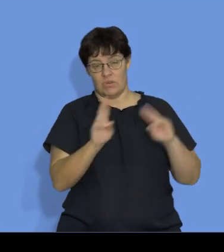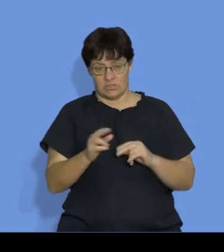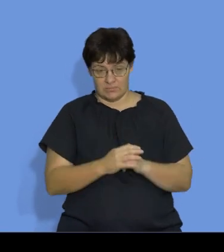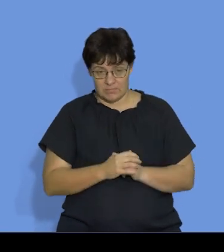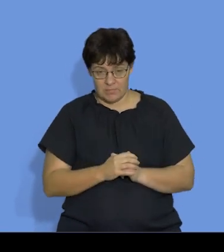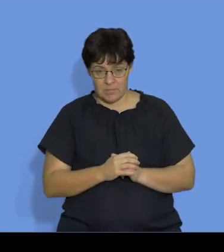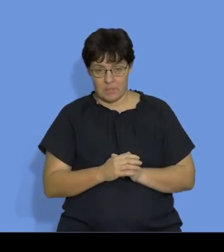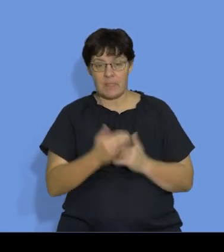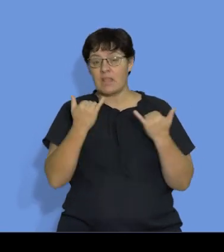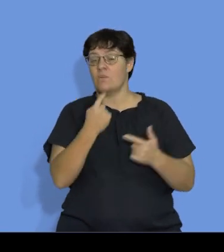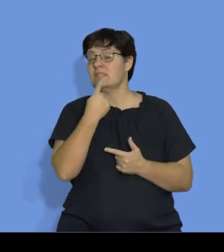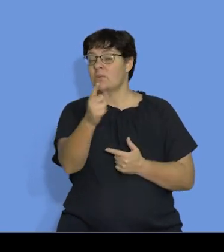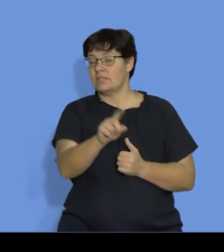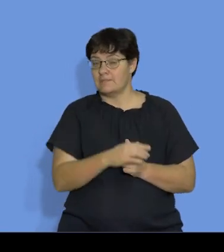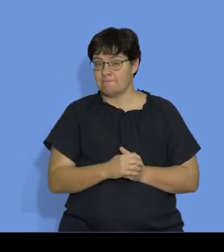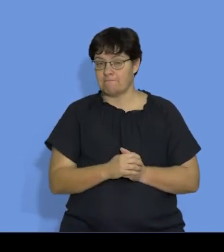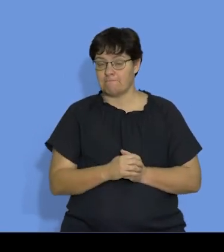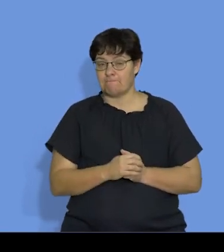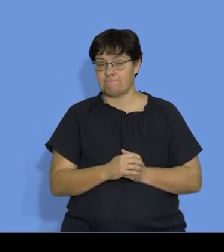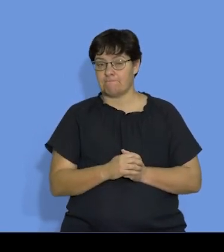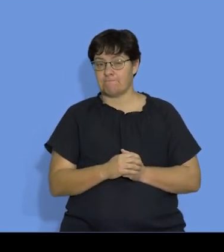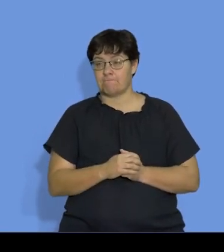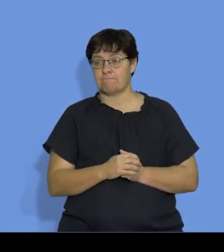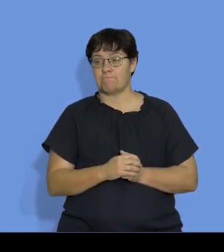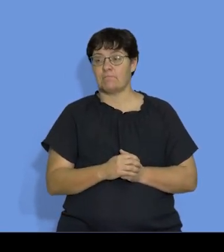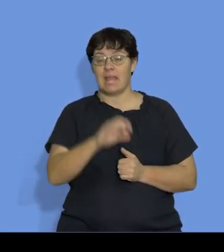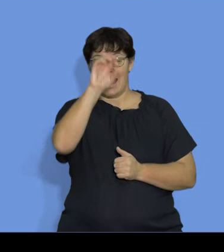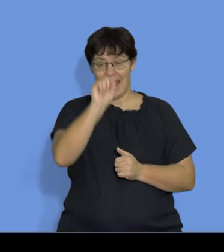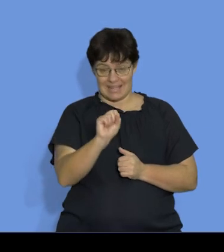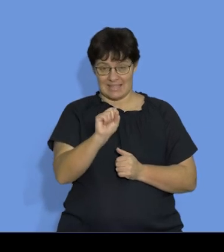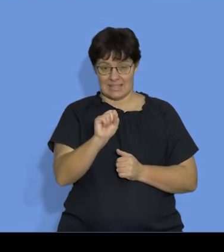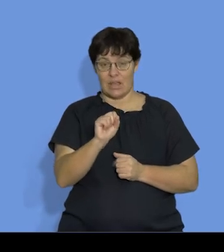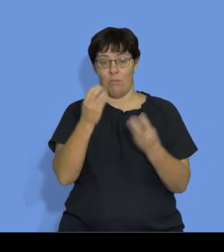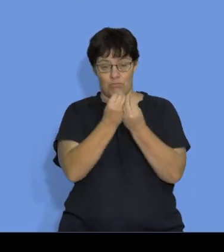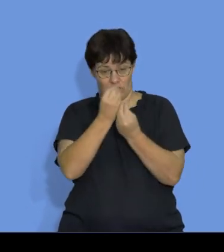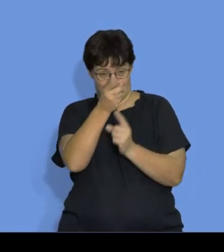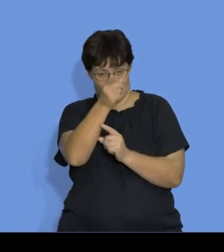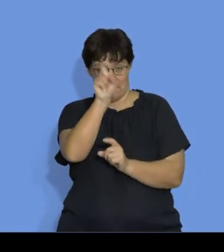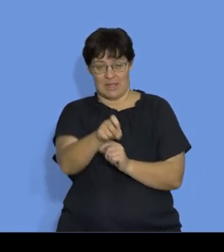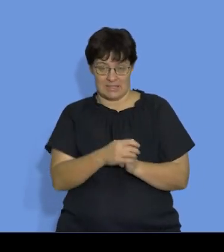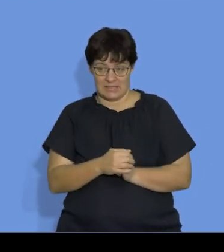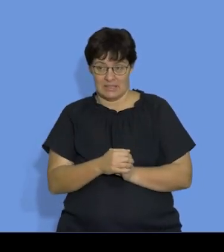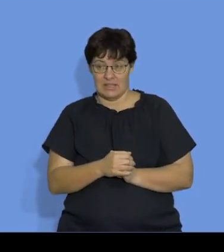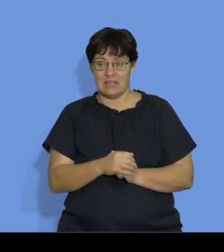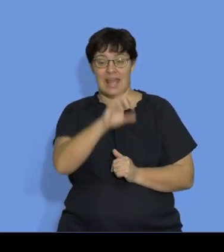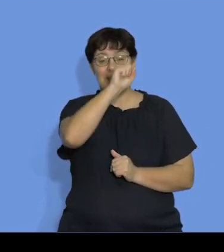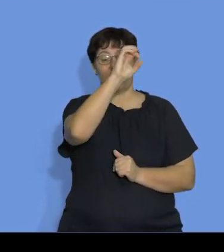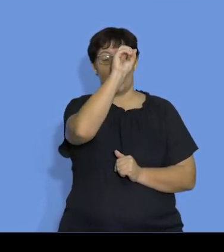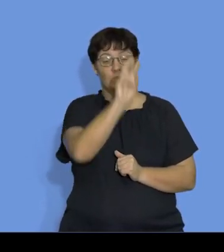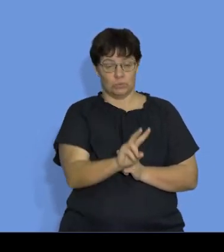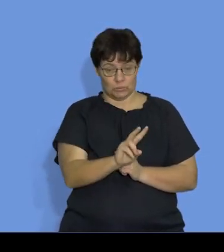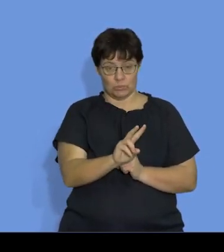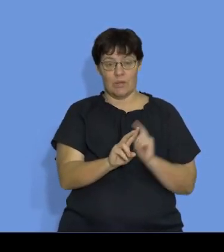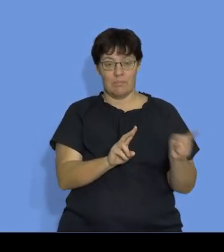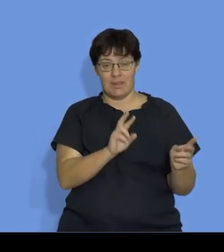saying we need the sulfur to be one of the products, and sulfur dioxide needs to be one of the reactants